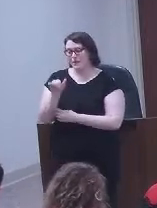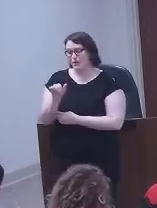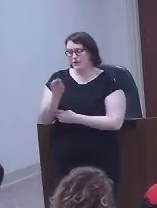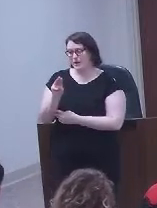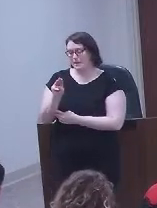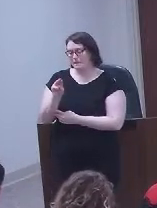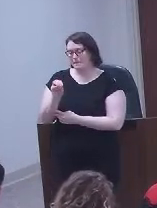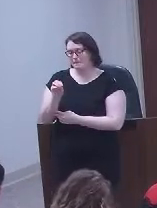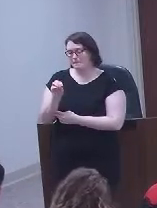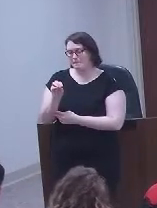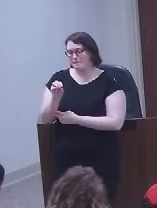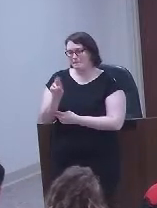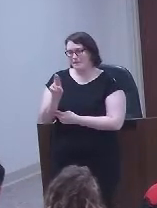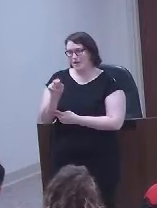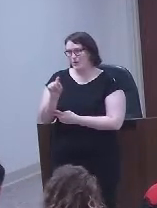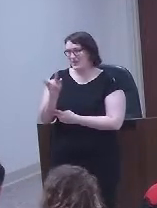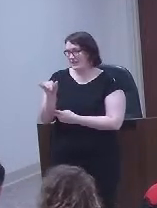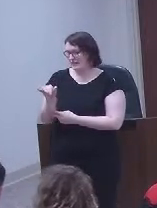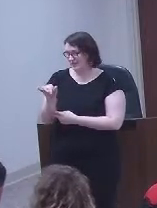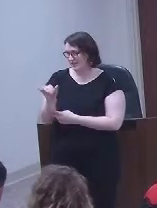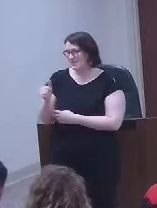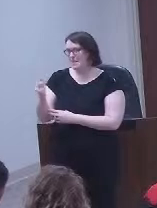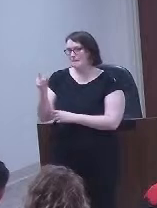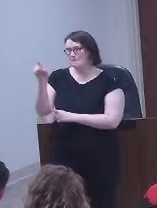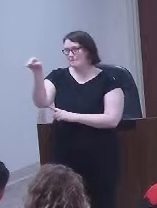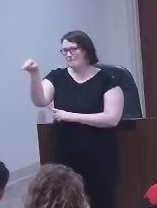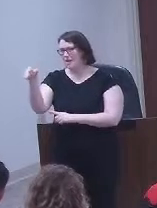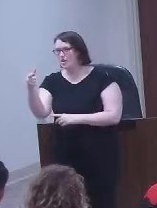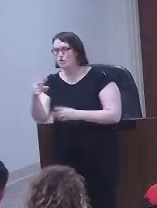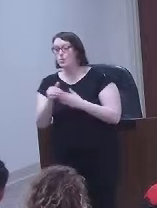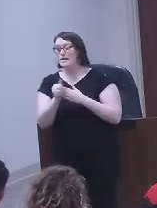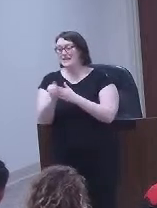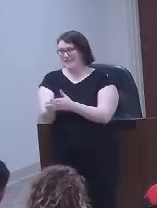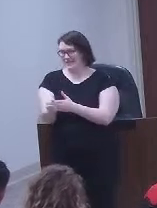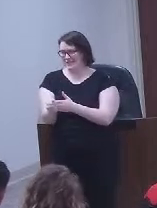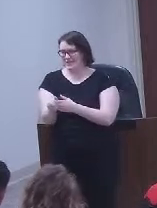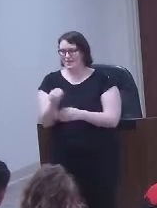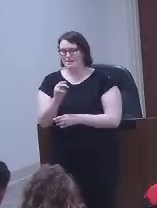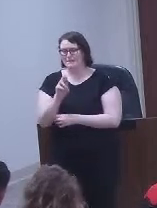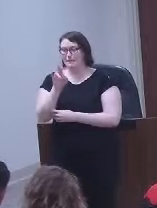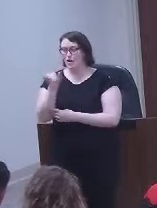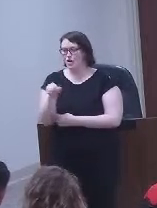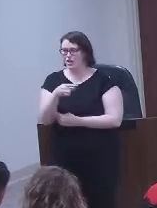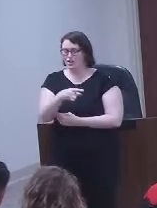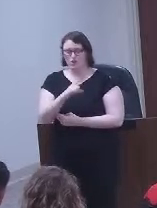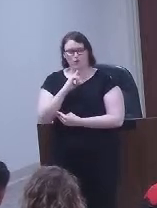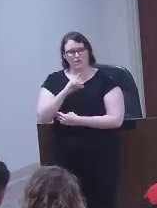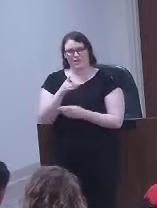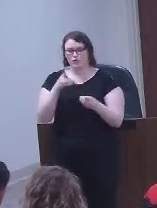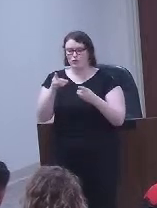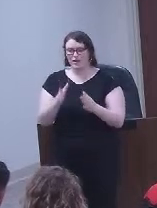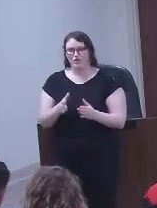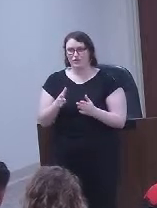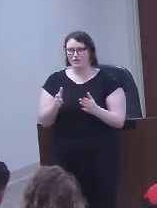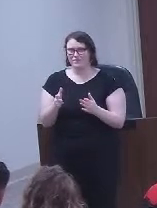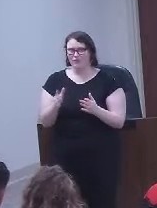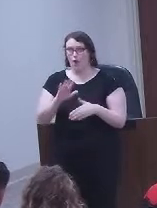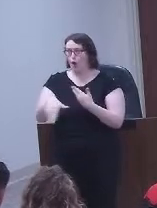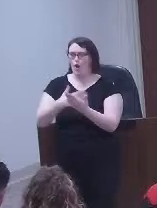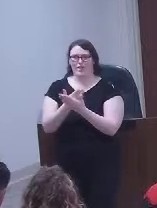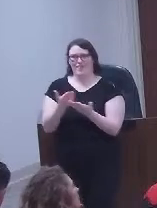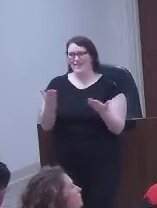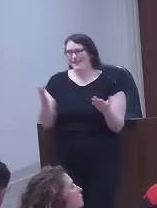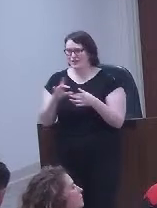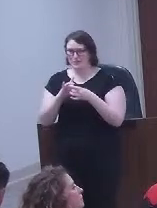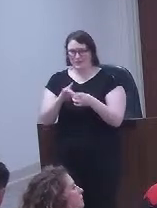Mary. She is the one that will be leading the sessions. Mary is really the director of all things related to the Commission on